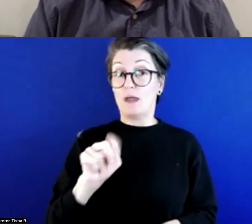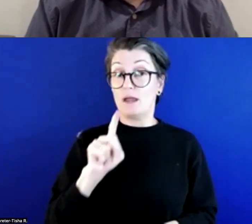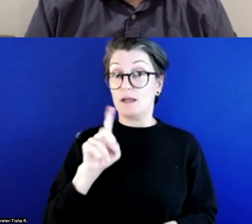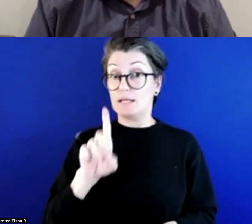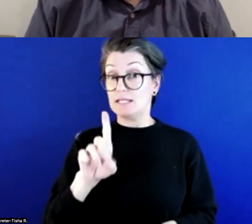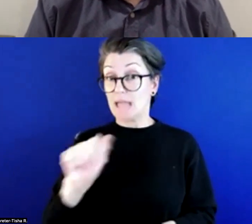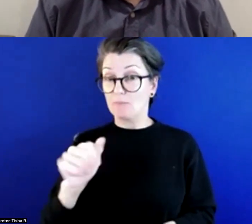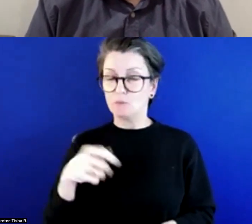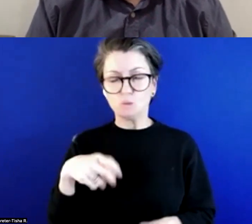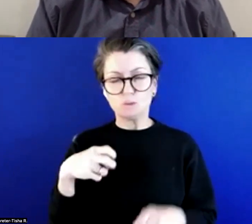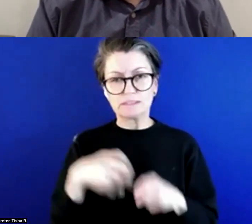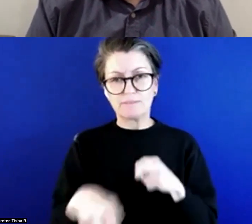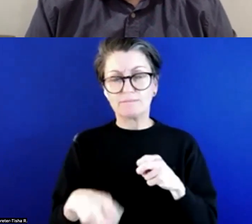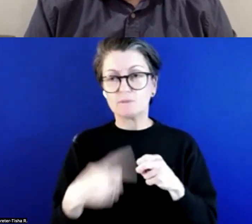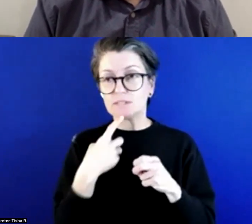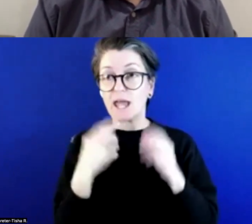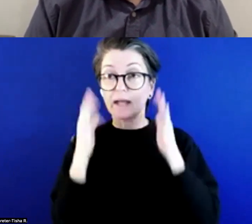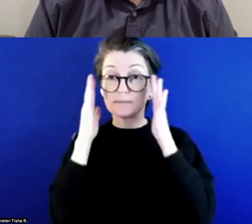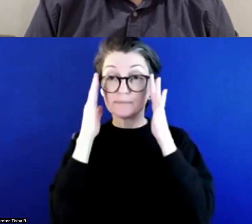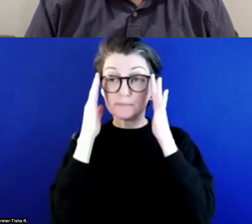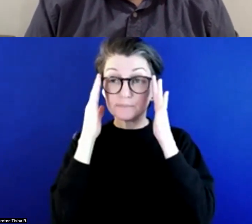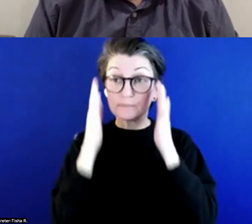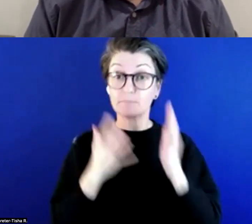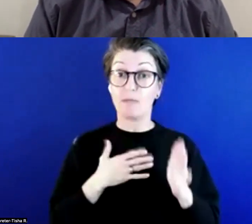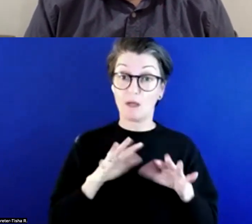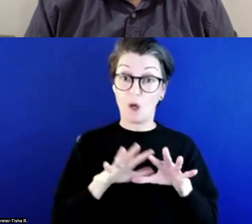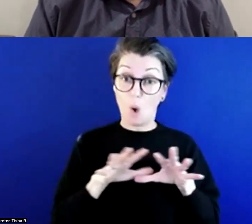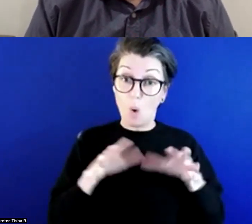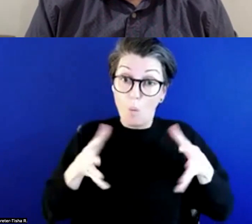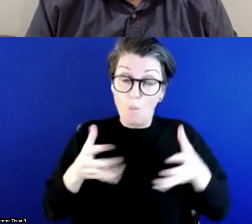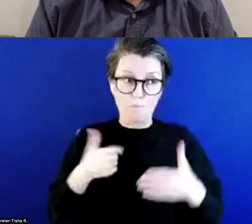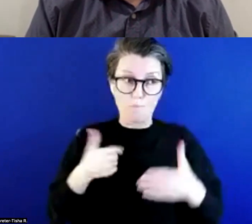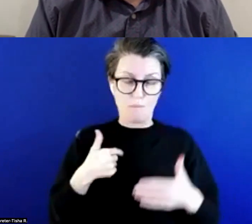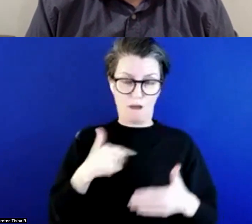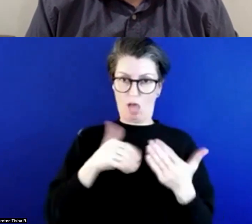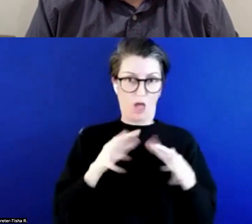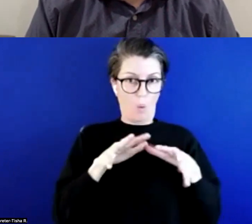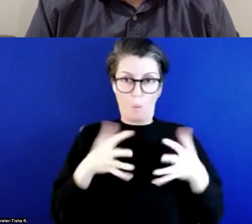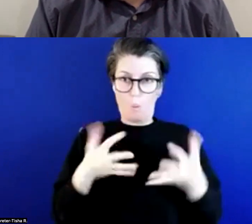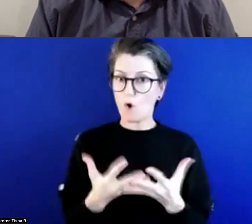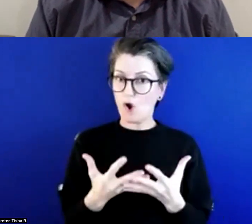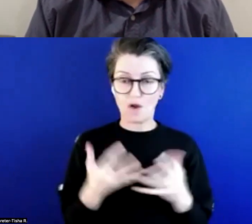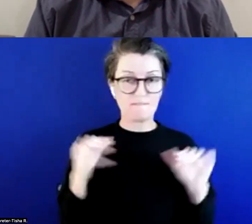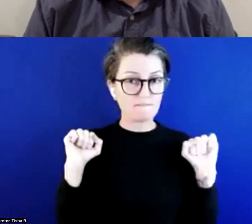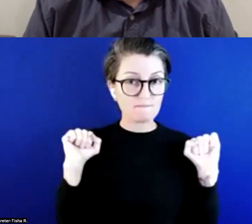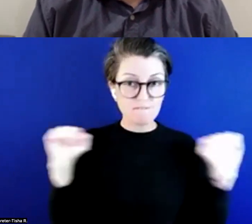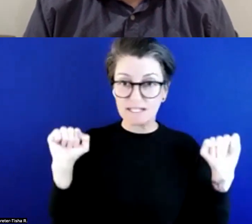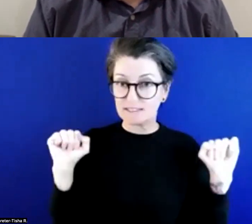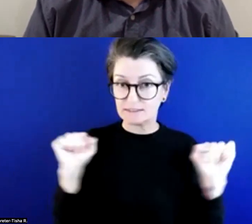necessarily, as much as my whole entire world is in the disability fitness world, I don't day to